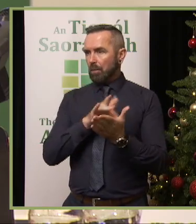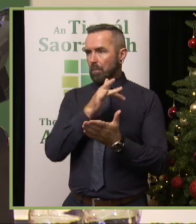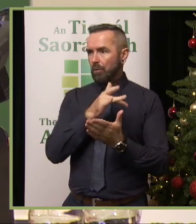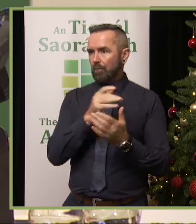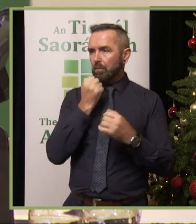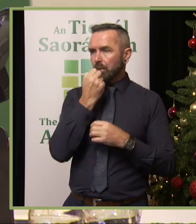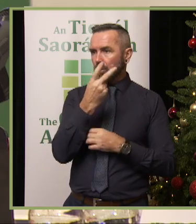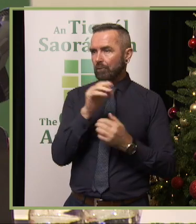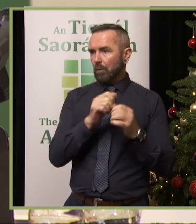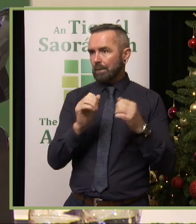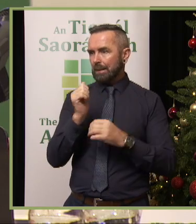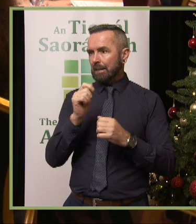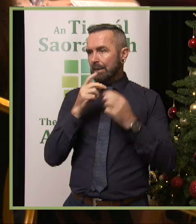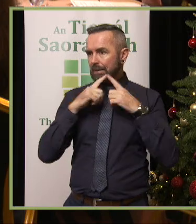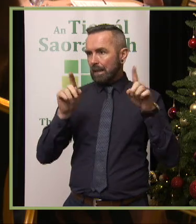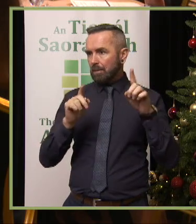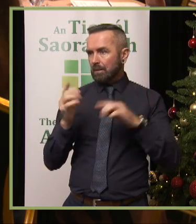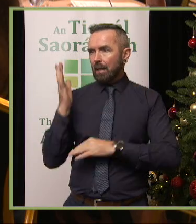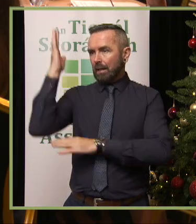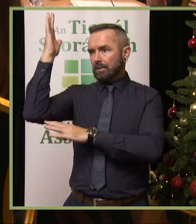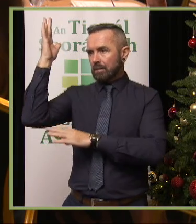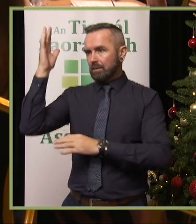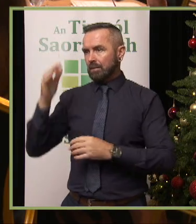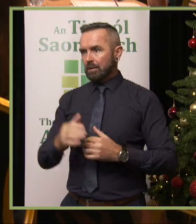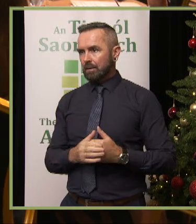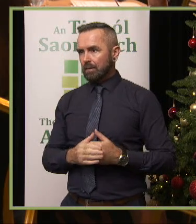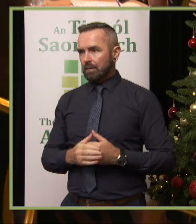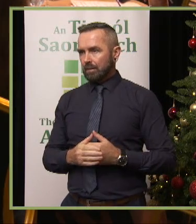that statement, can I get a show of hands?